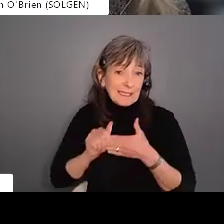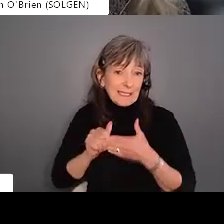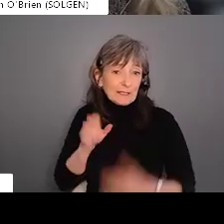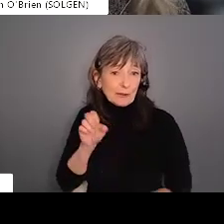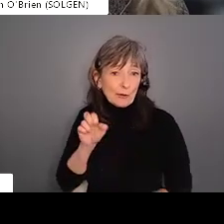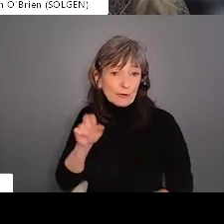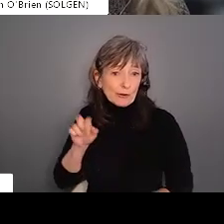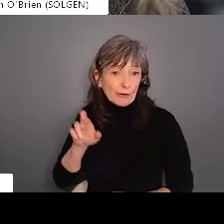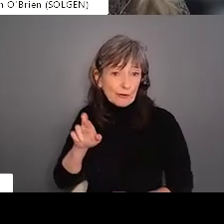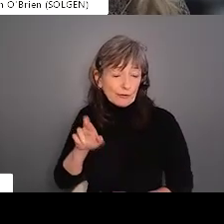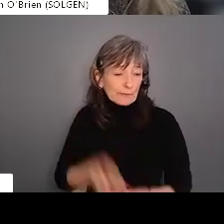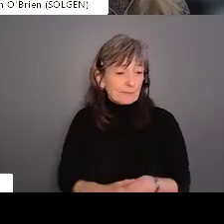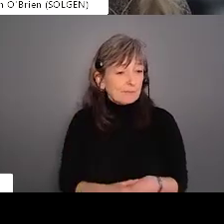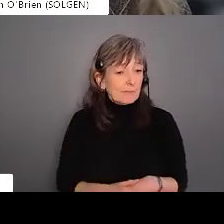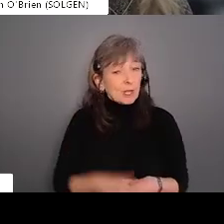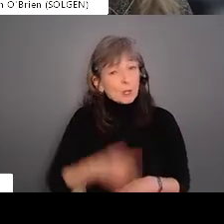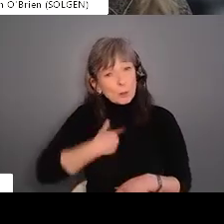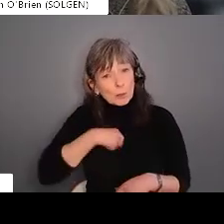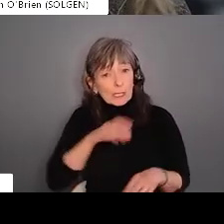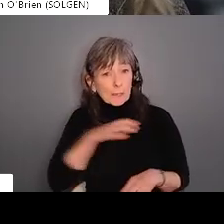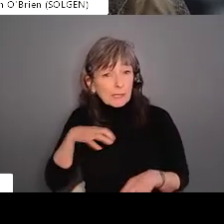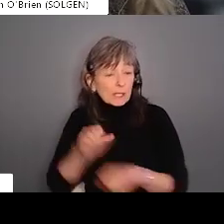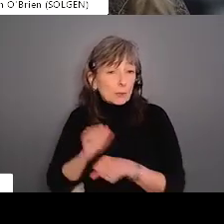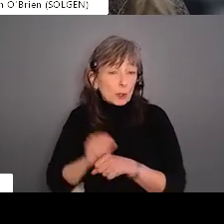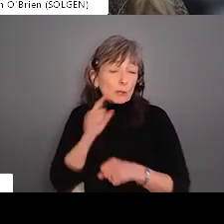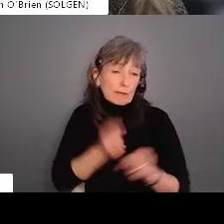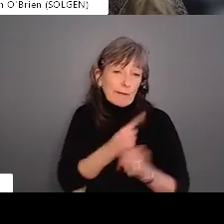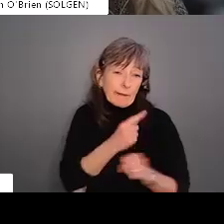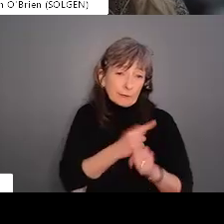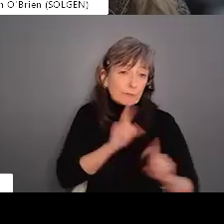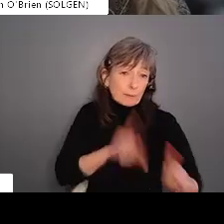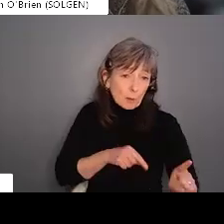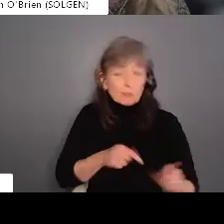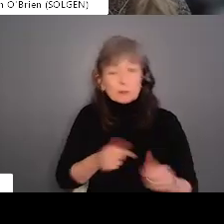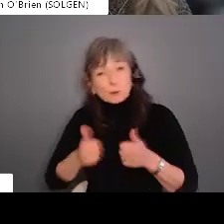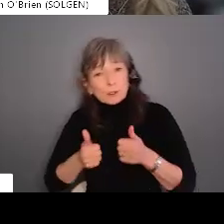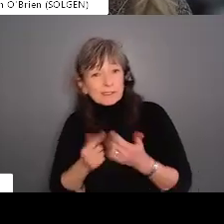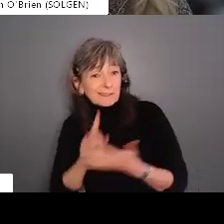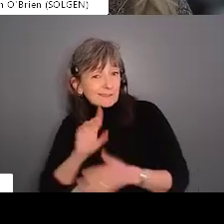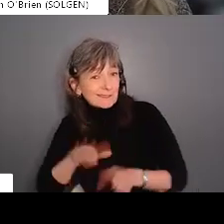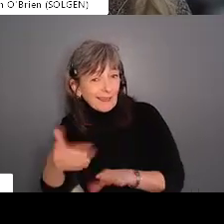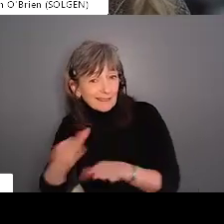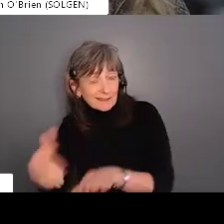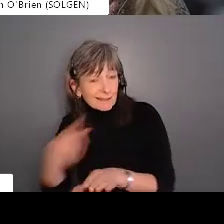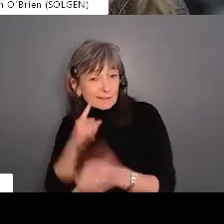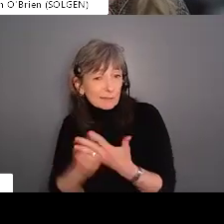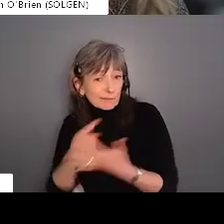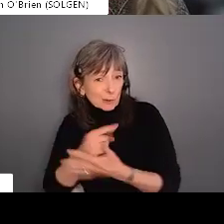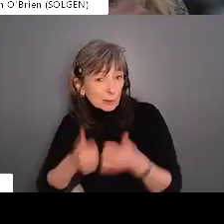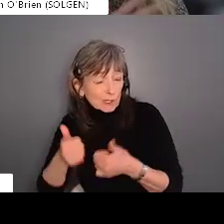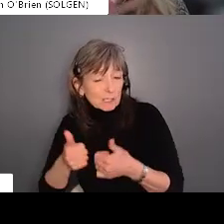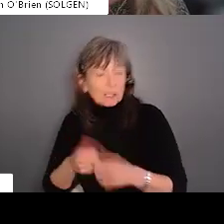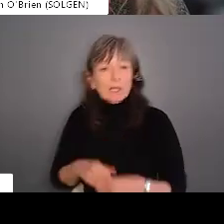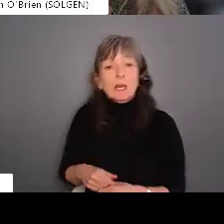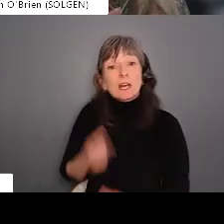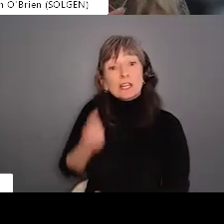on the activities of the committee and the deaths that have been reviewed. And one thing that changed recently is